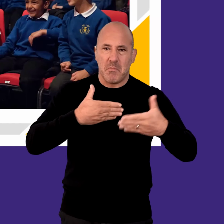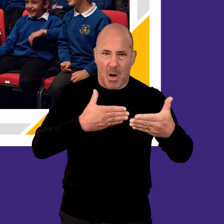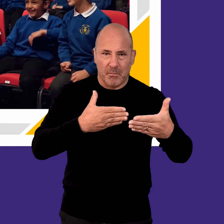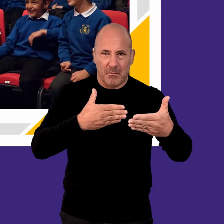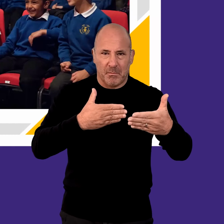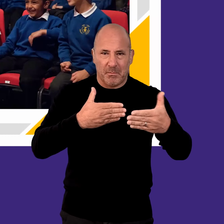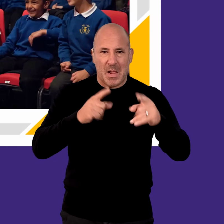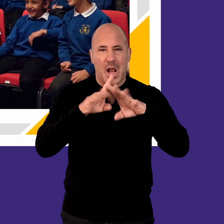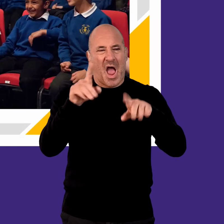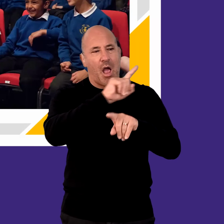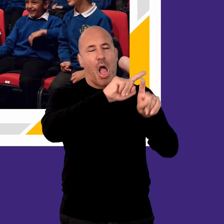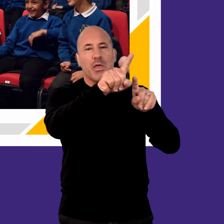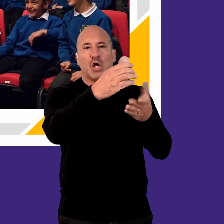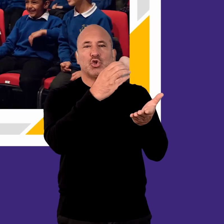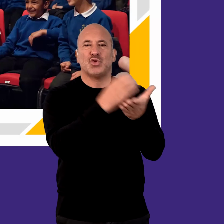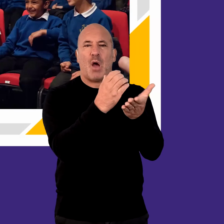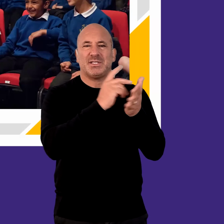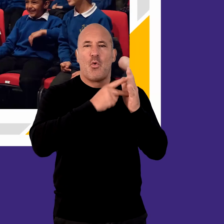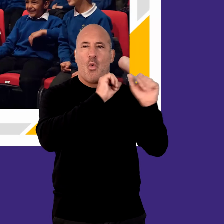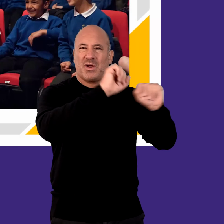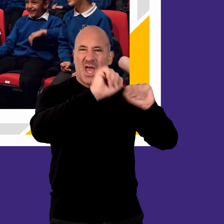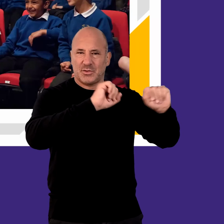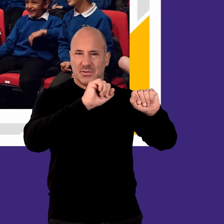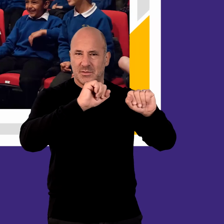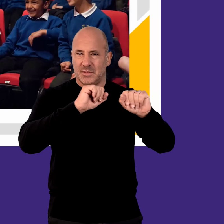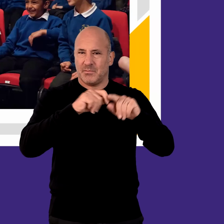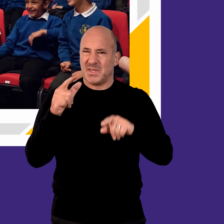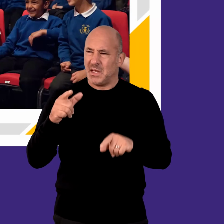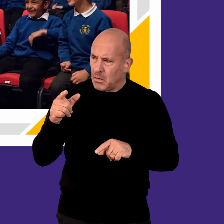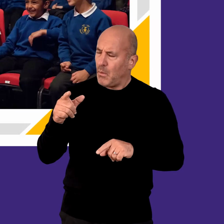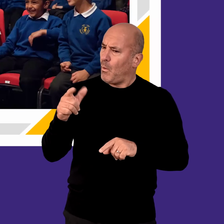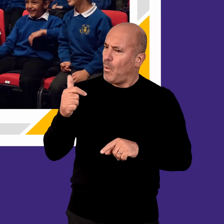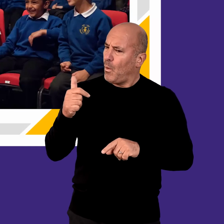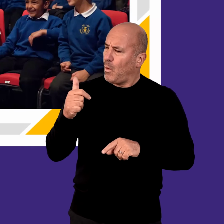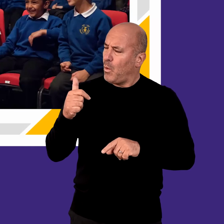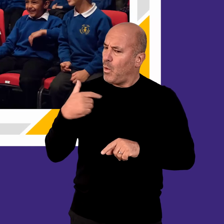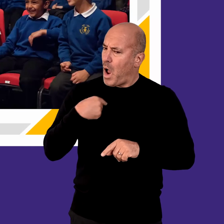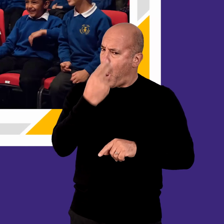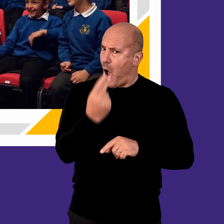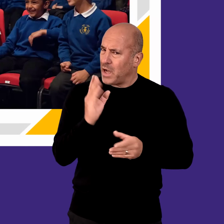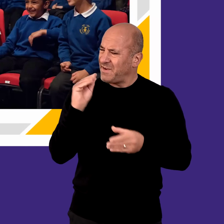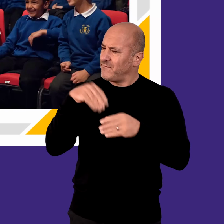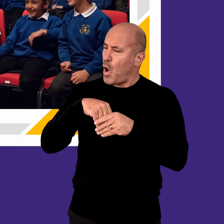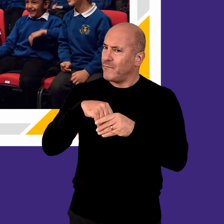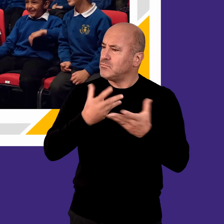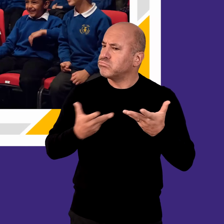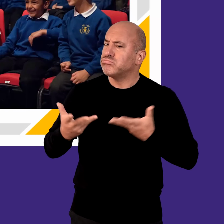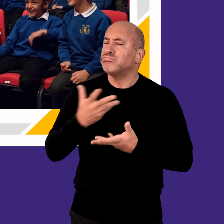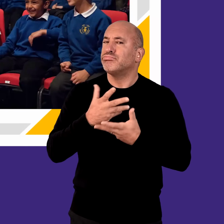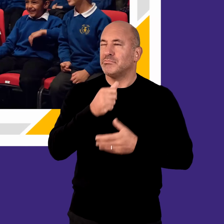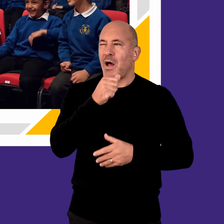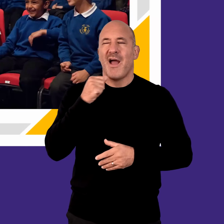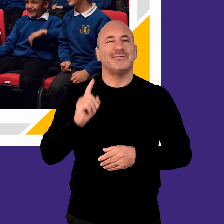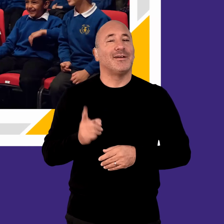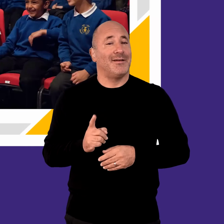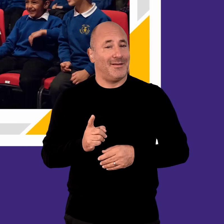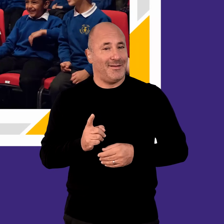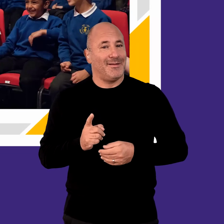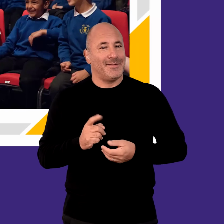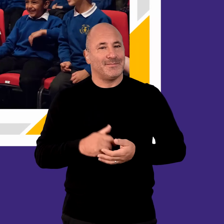for us to be seen by our council as an organisation that was providing something in the way that another third sector organisation